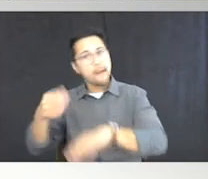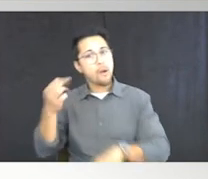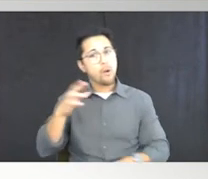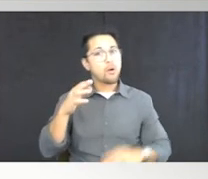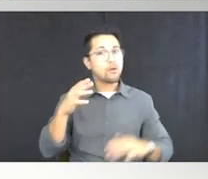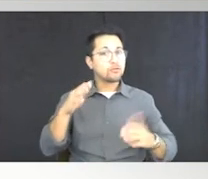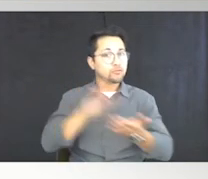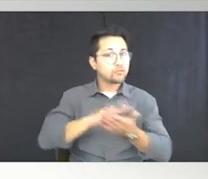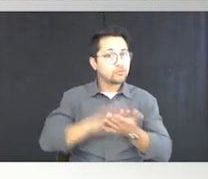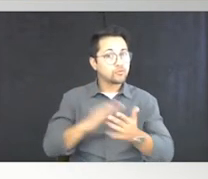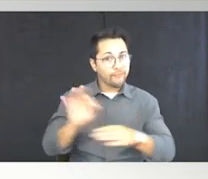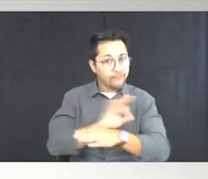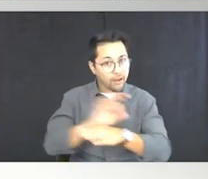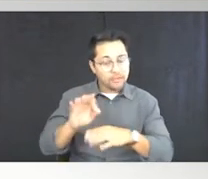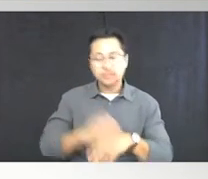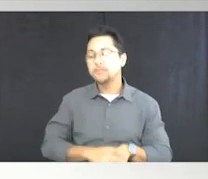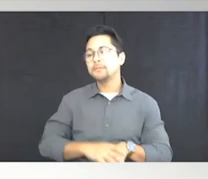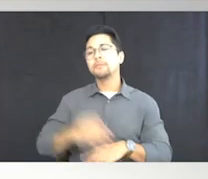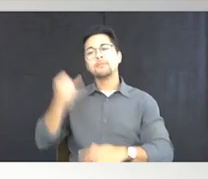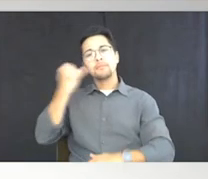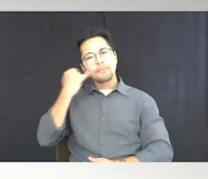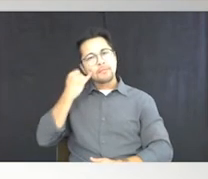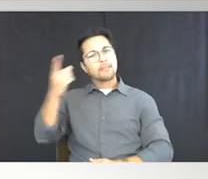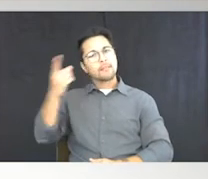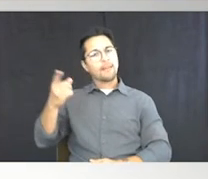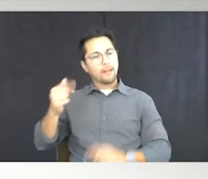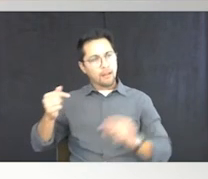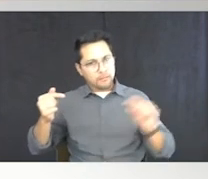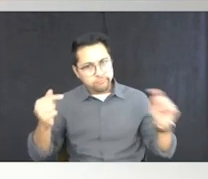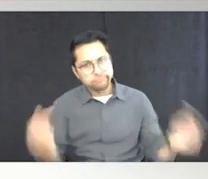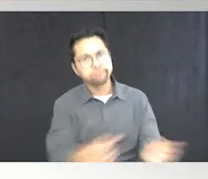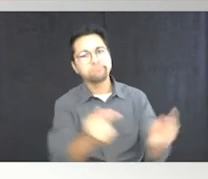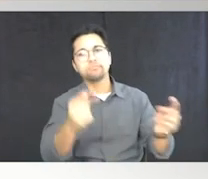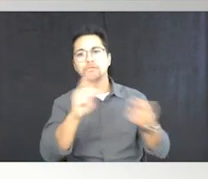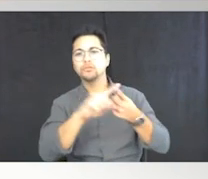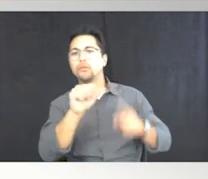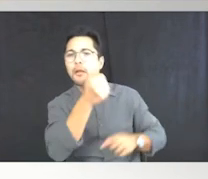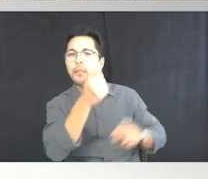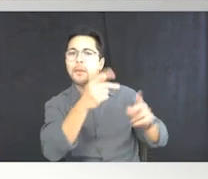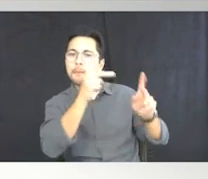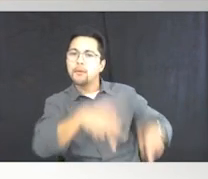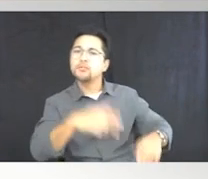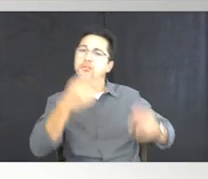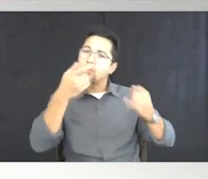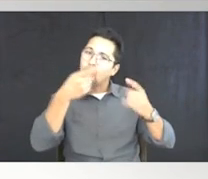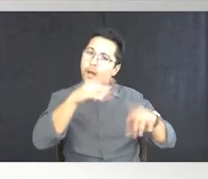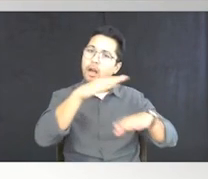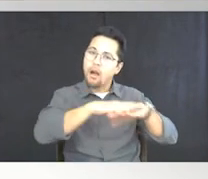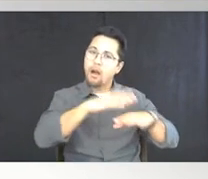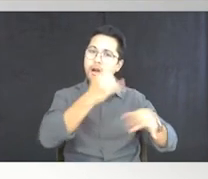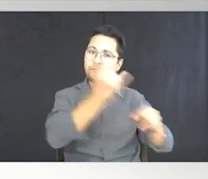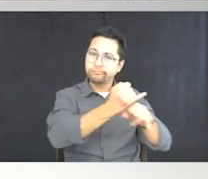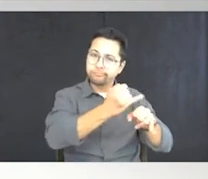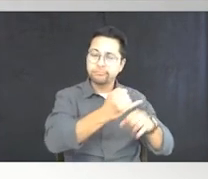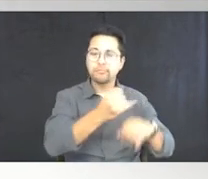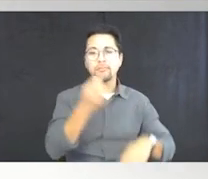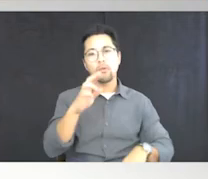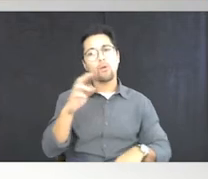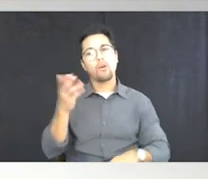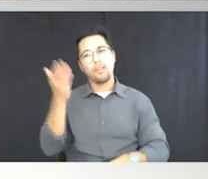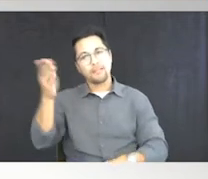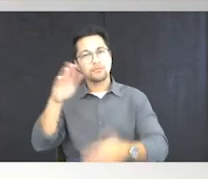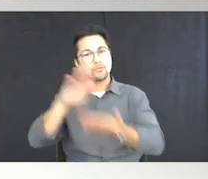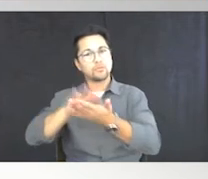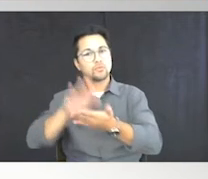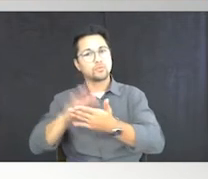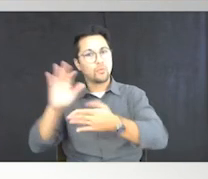function, inflicts serious bodily injury upon another person while on school premises or at a school